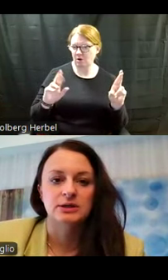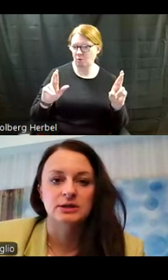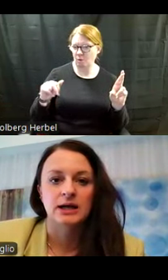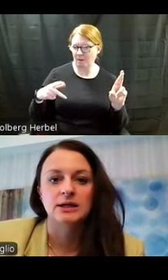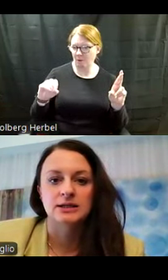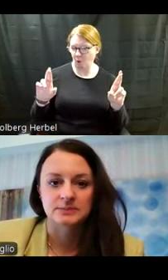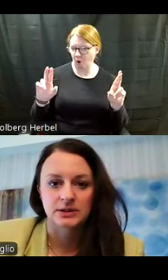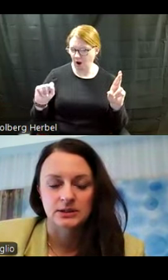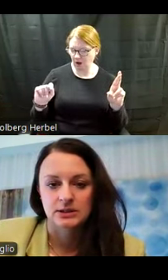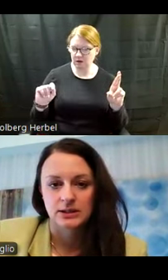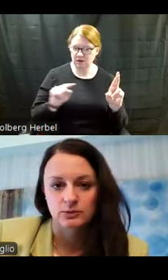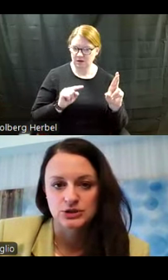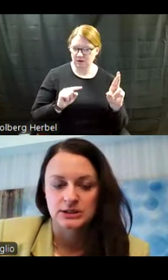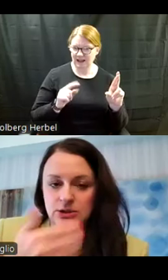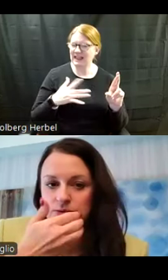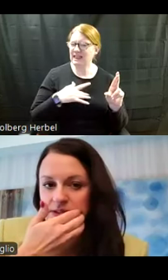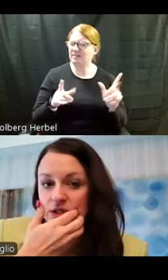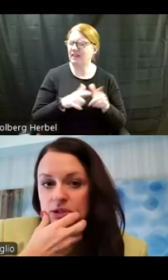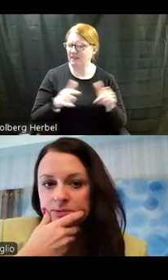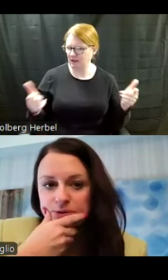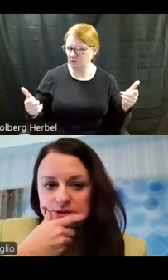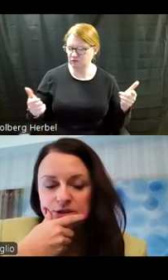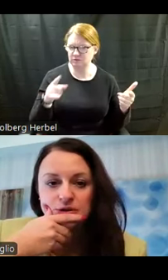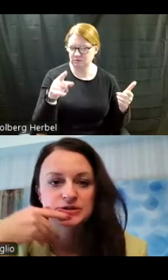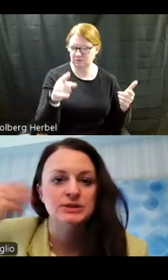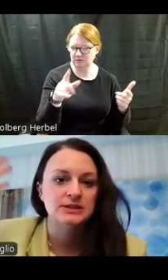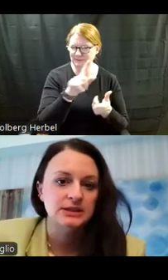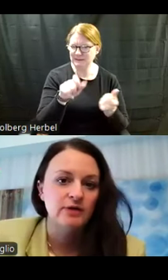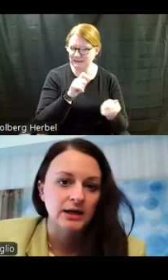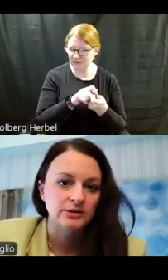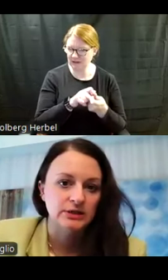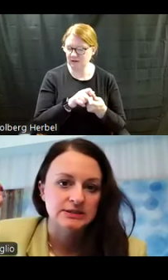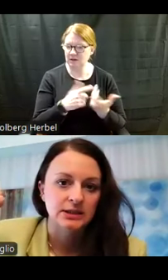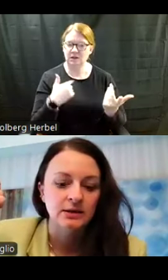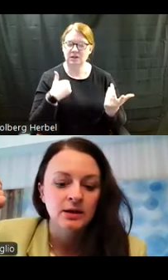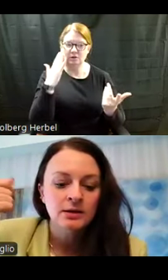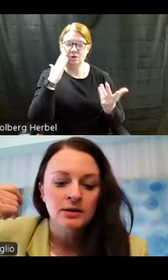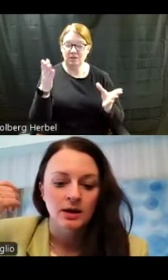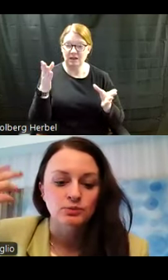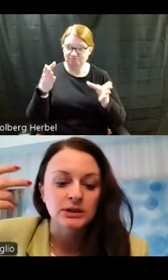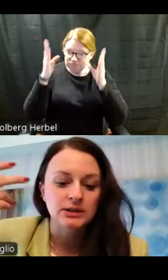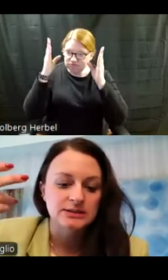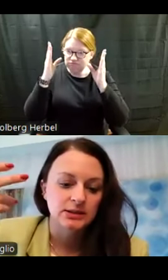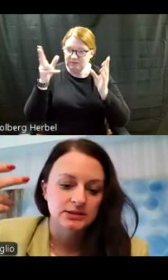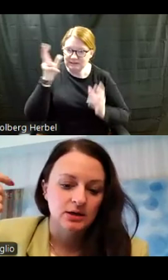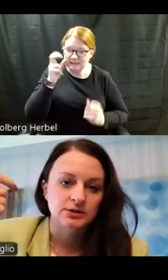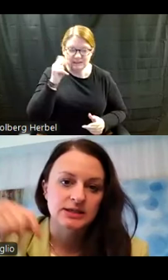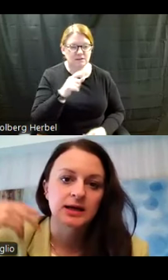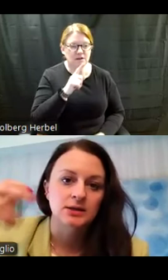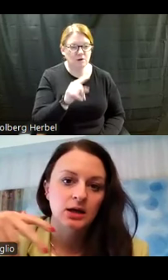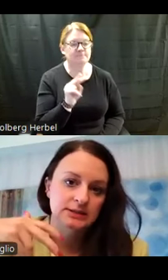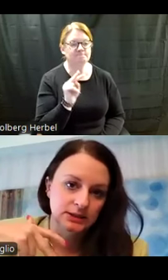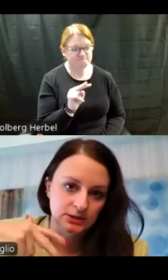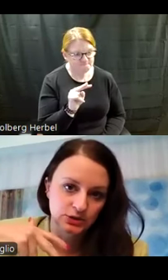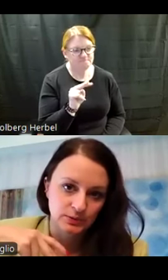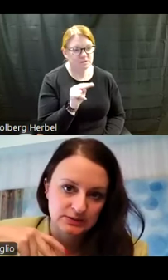definitely, I like some of the language that they use here in particular. So this idea of active listening. Really listening to understand,